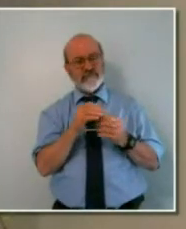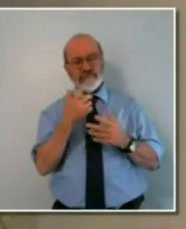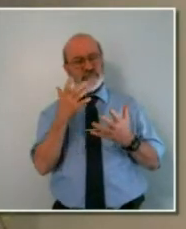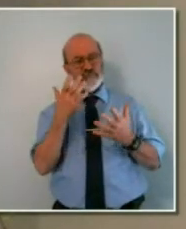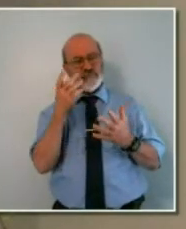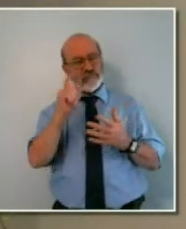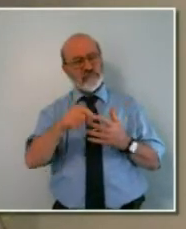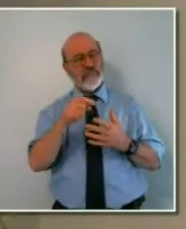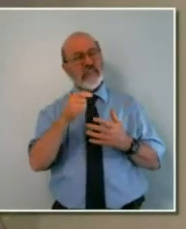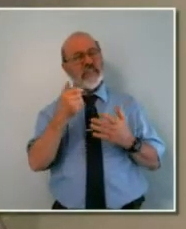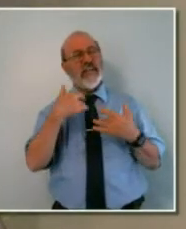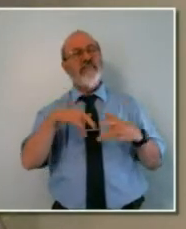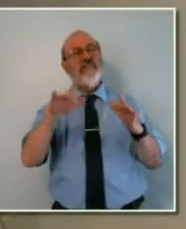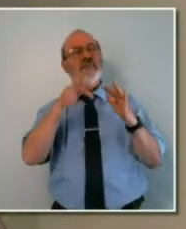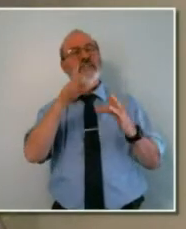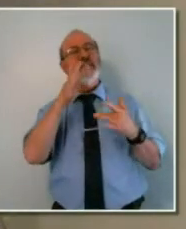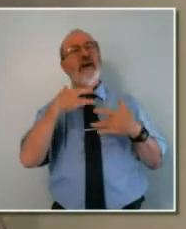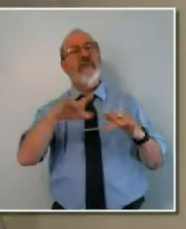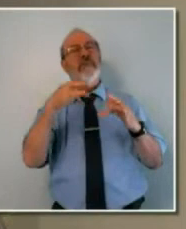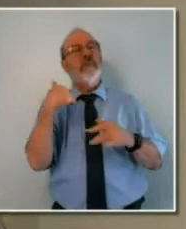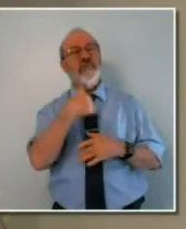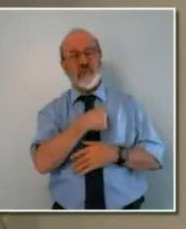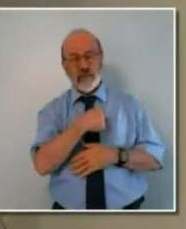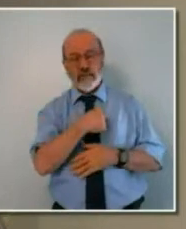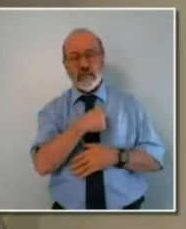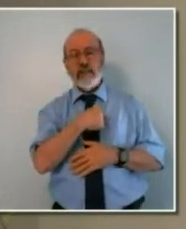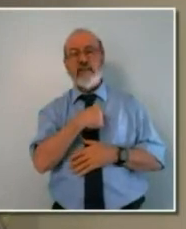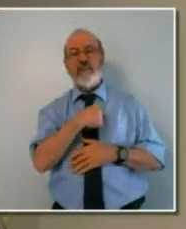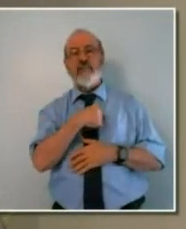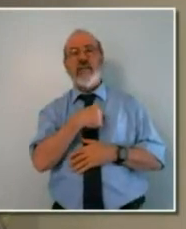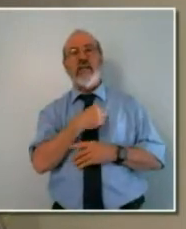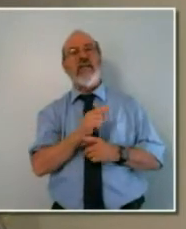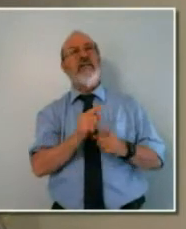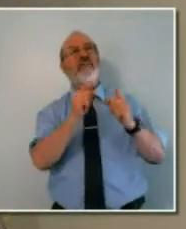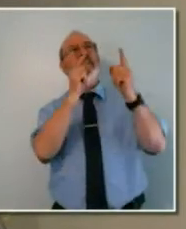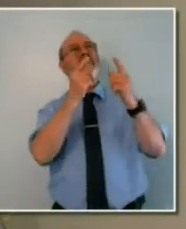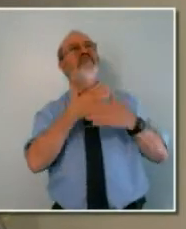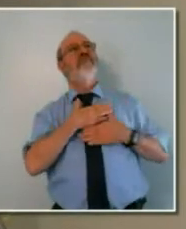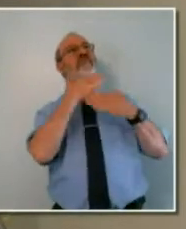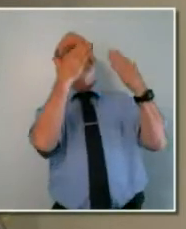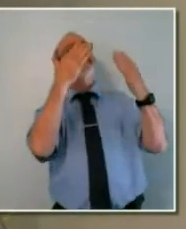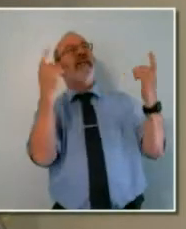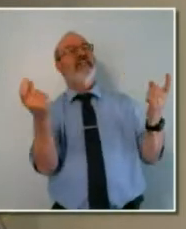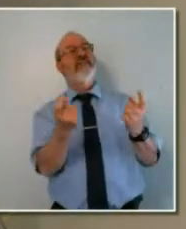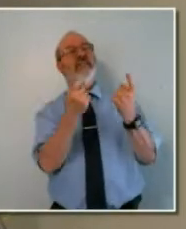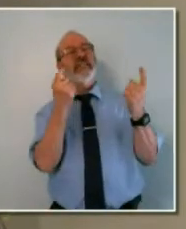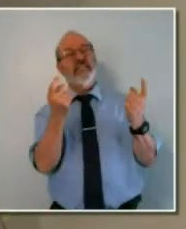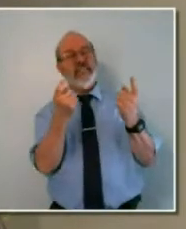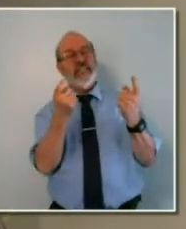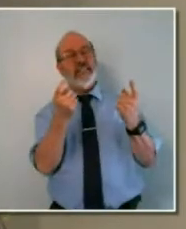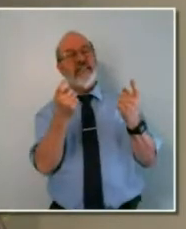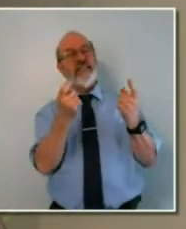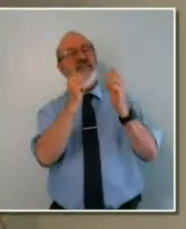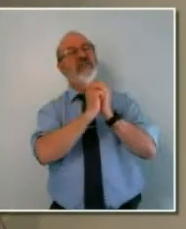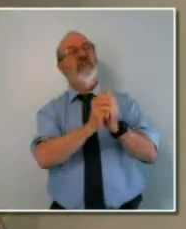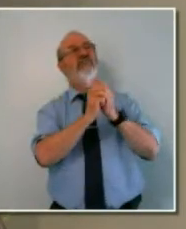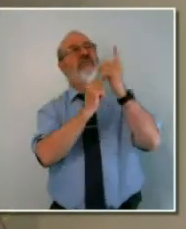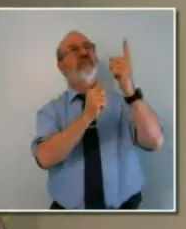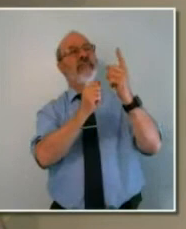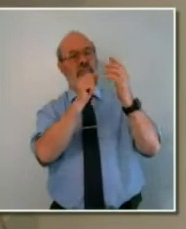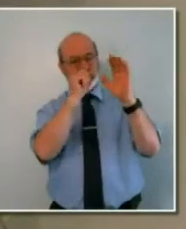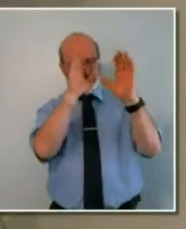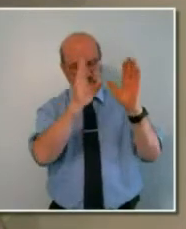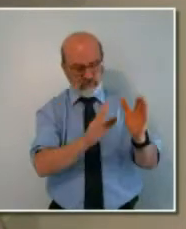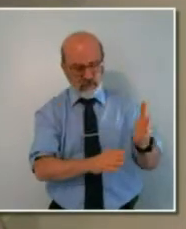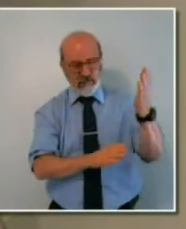have mercy. God, be merciful to us. And we come to acknowledge our transgression. And we come to worship him and bow before him and